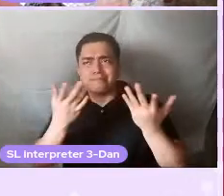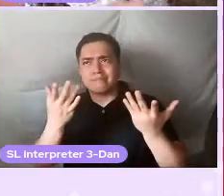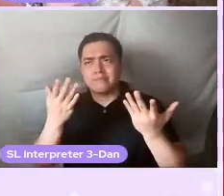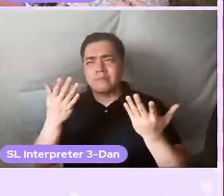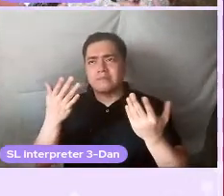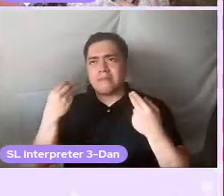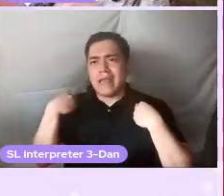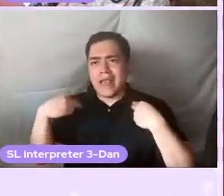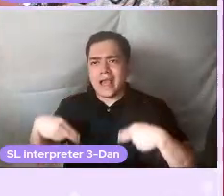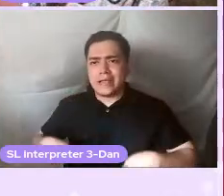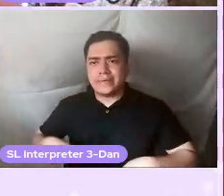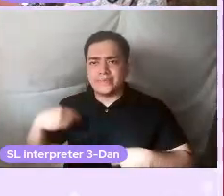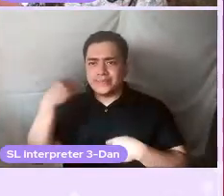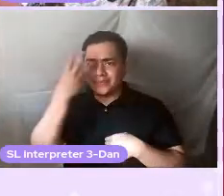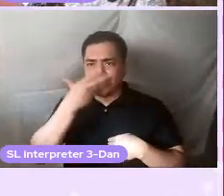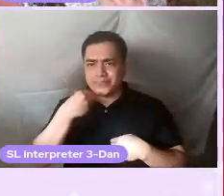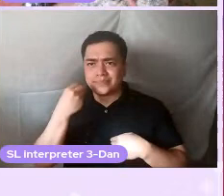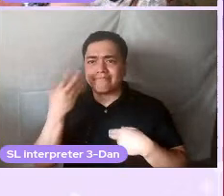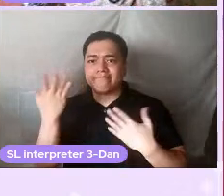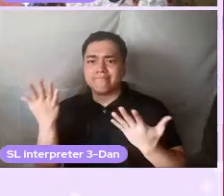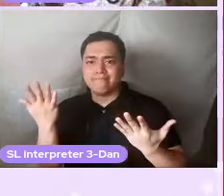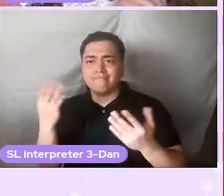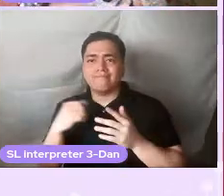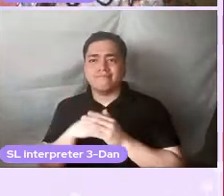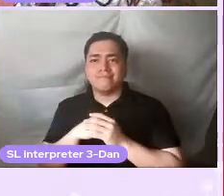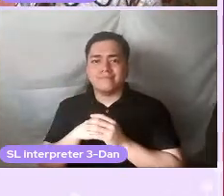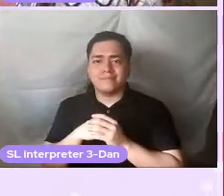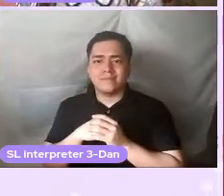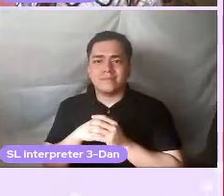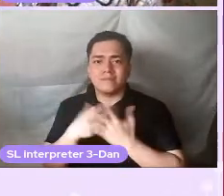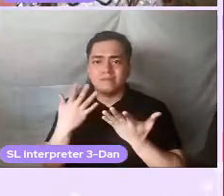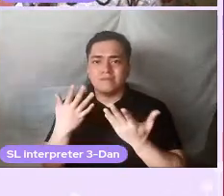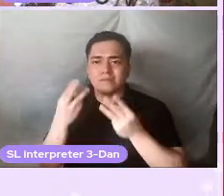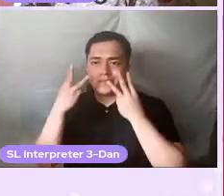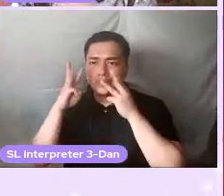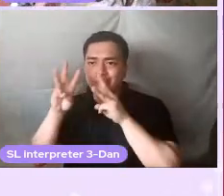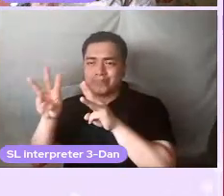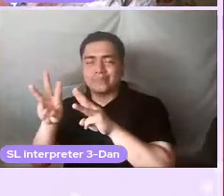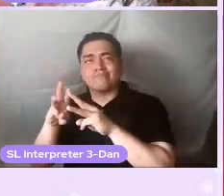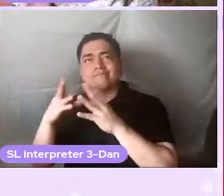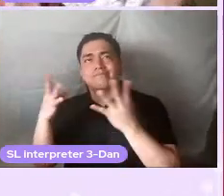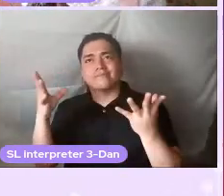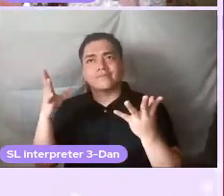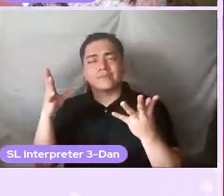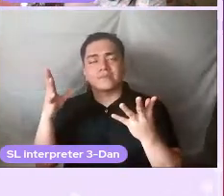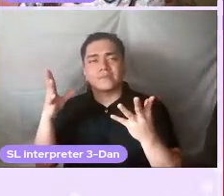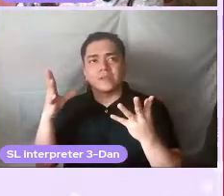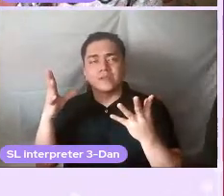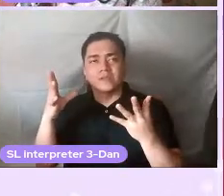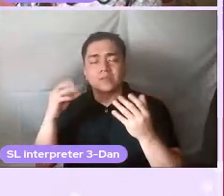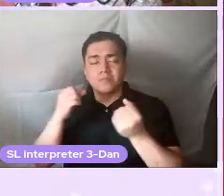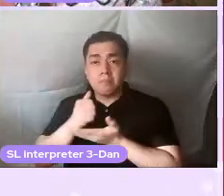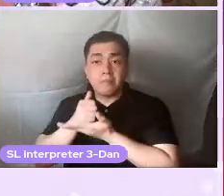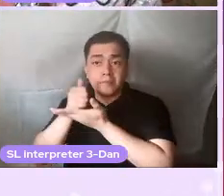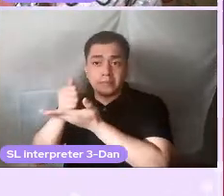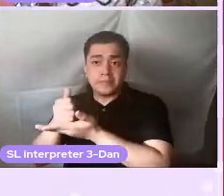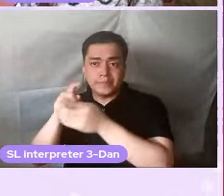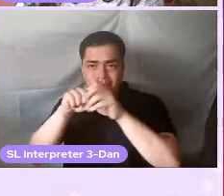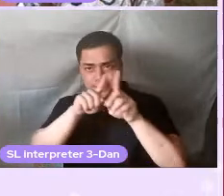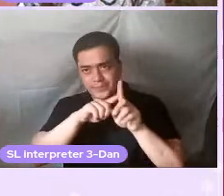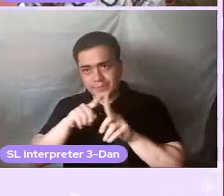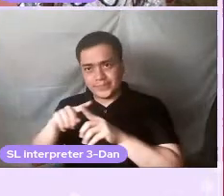then serve people ads, no? Like when they were watching a cooking show or something, that would actually help them think of a different message.